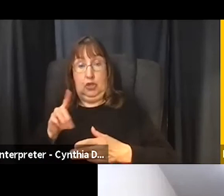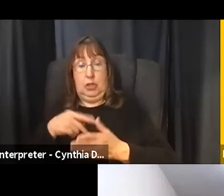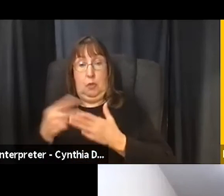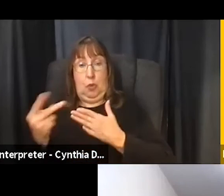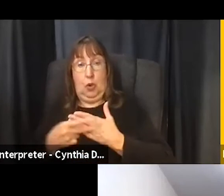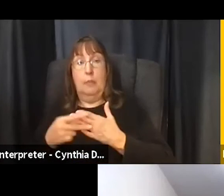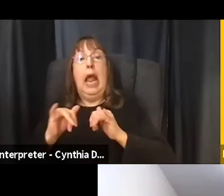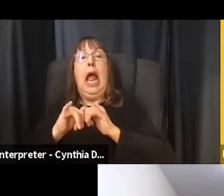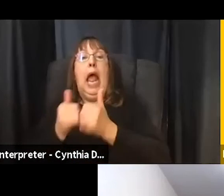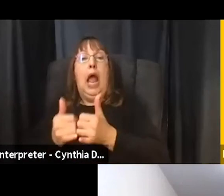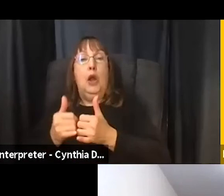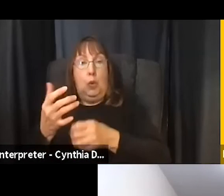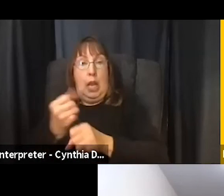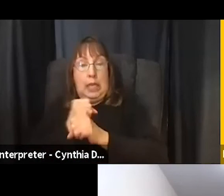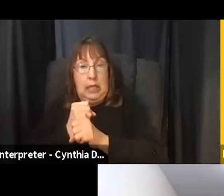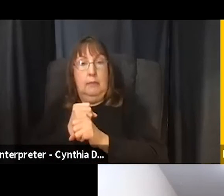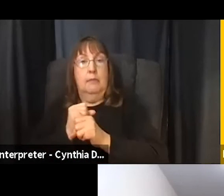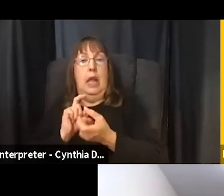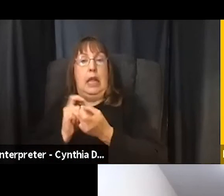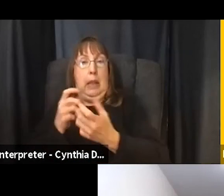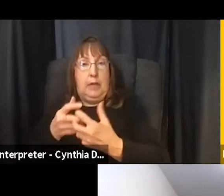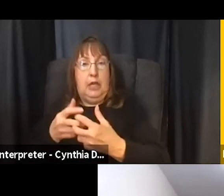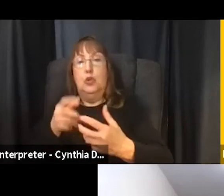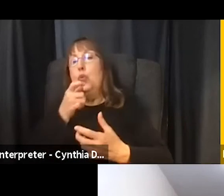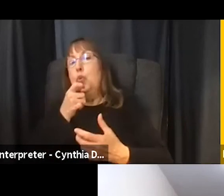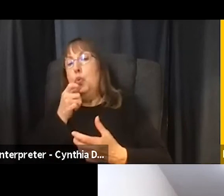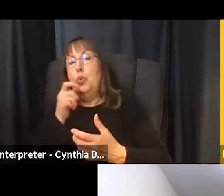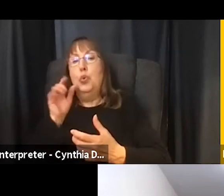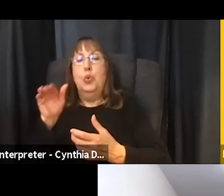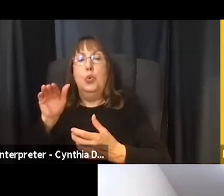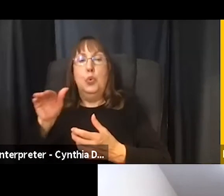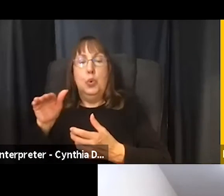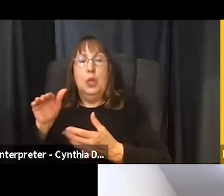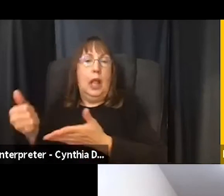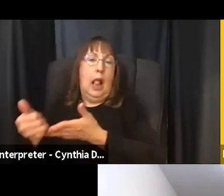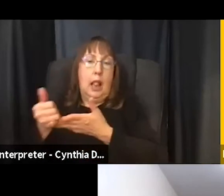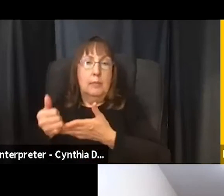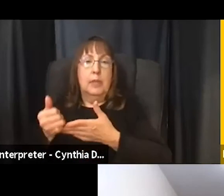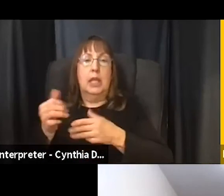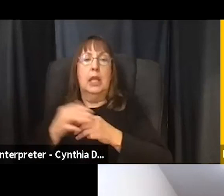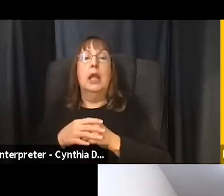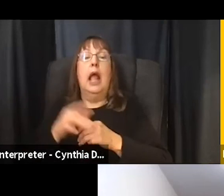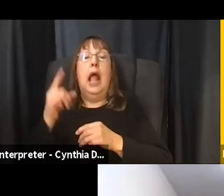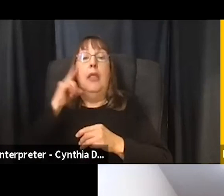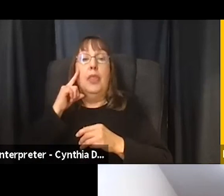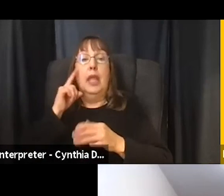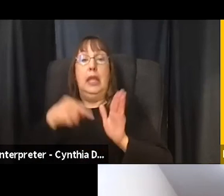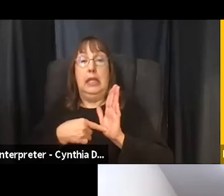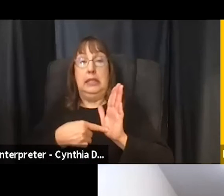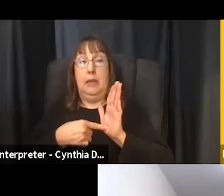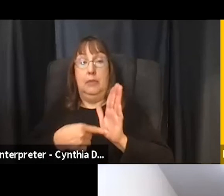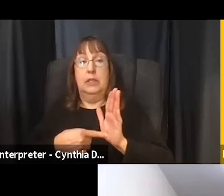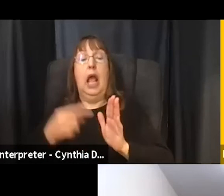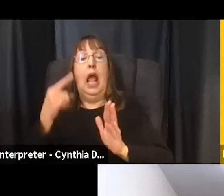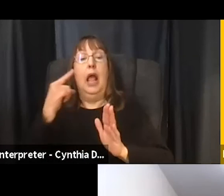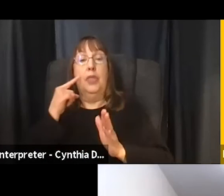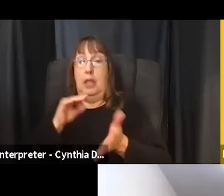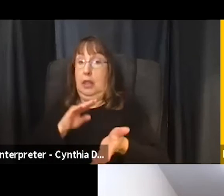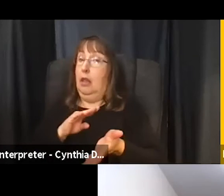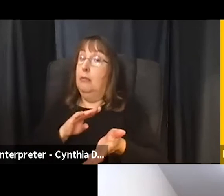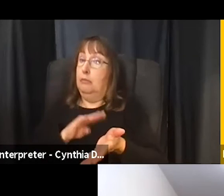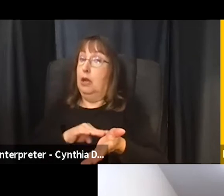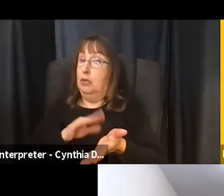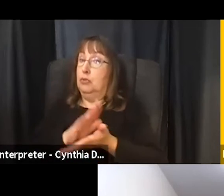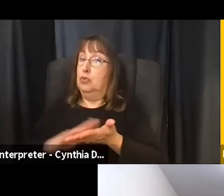get an accommodation? Who do I have to talk to? Like someone that can help navigate that. And I think examples of that, and I think it's the medical school that has a really